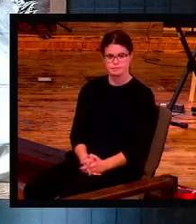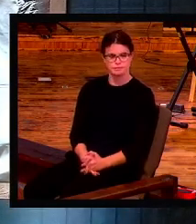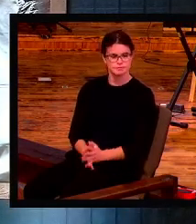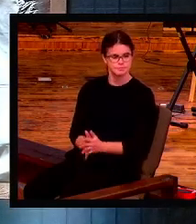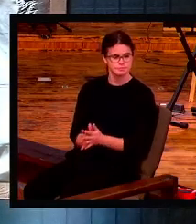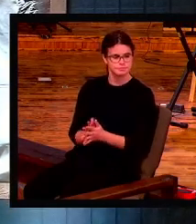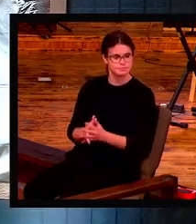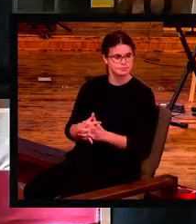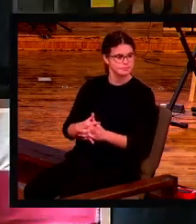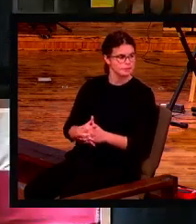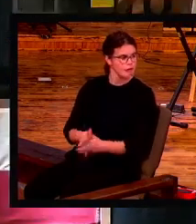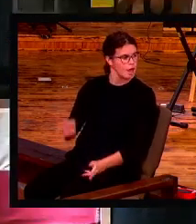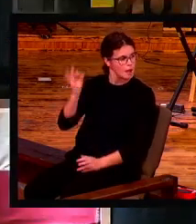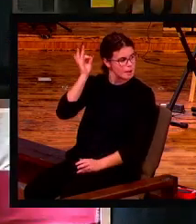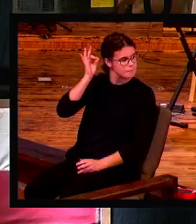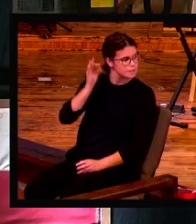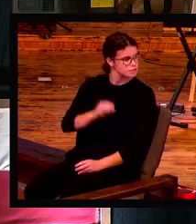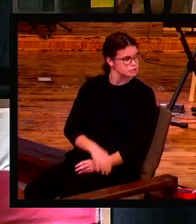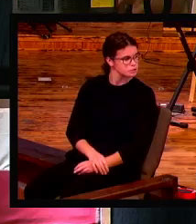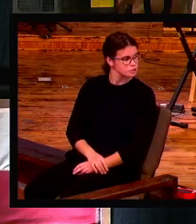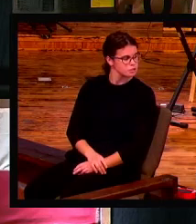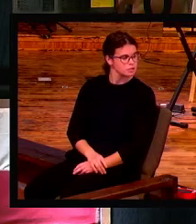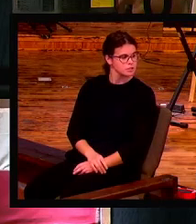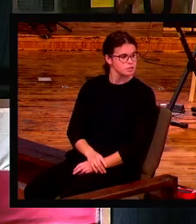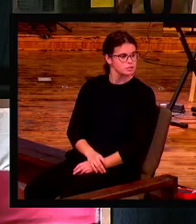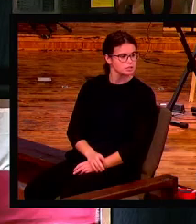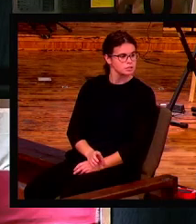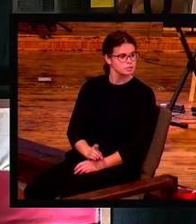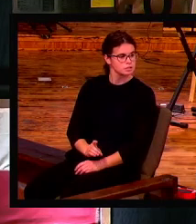allowed to answer. Pastor Dwayne, you're not allowed to answer. What is it?